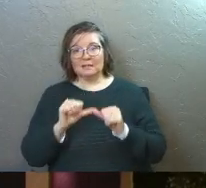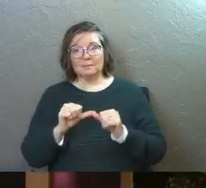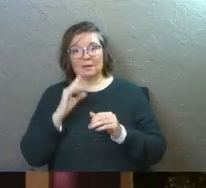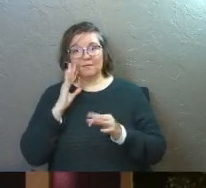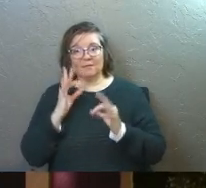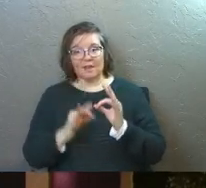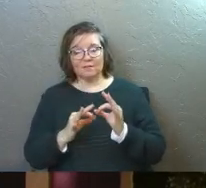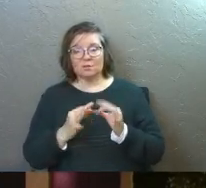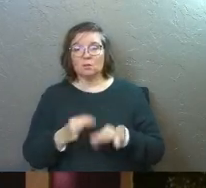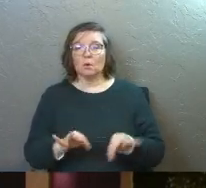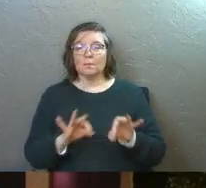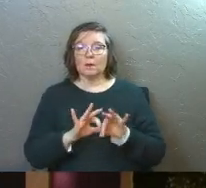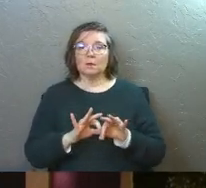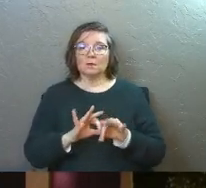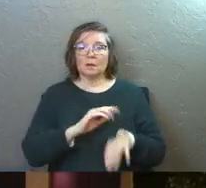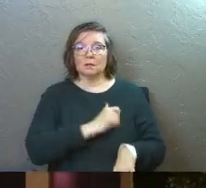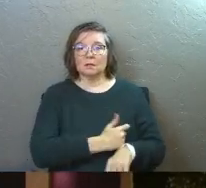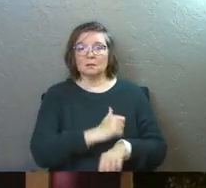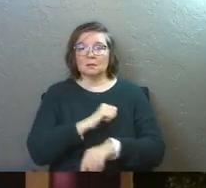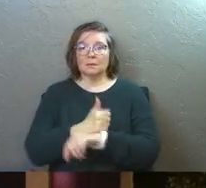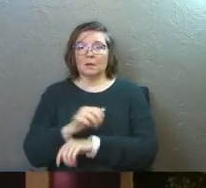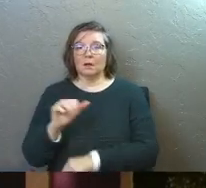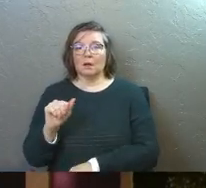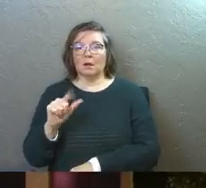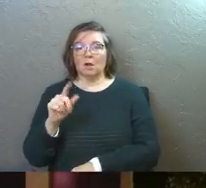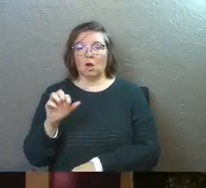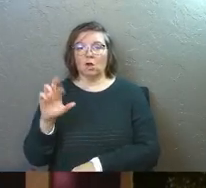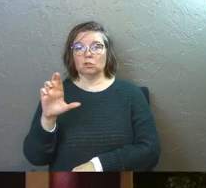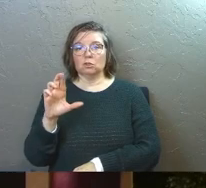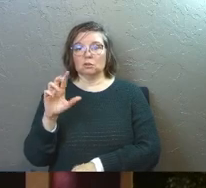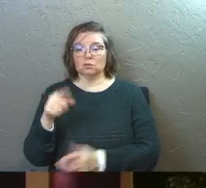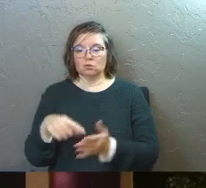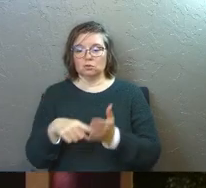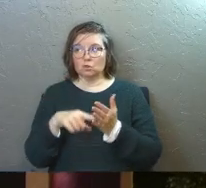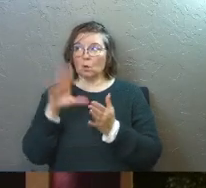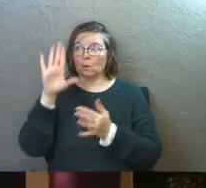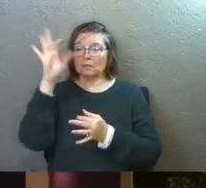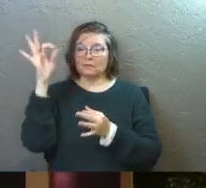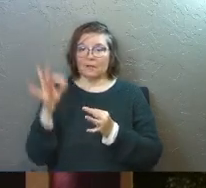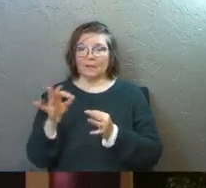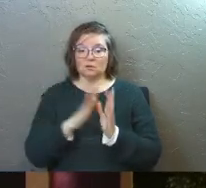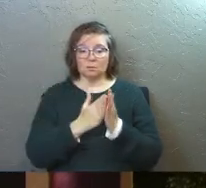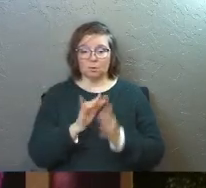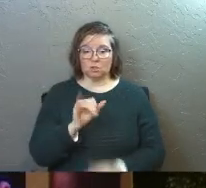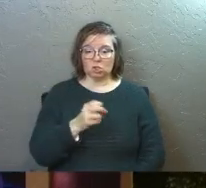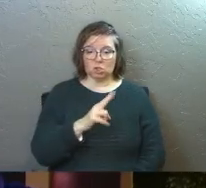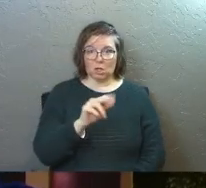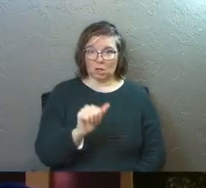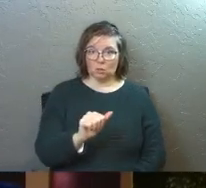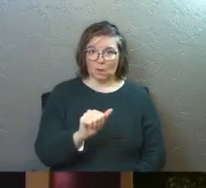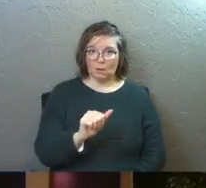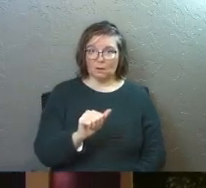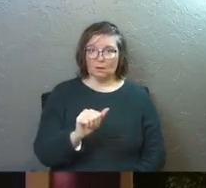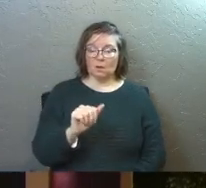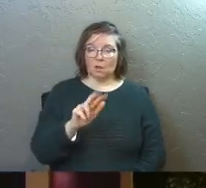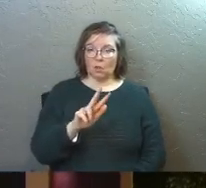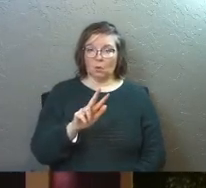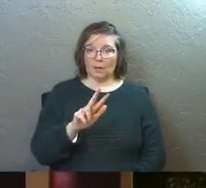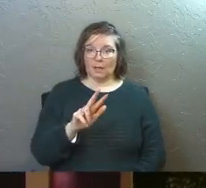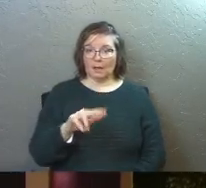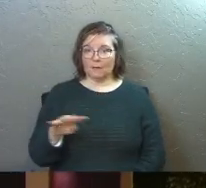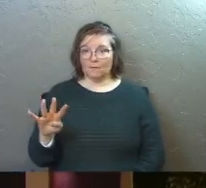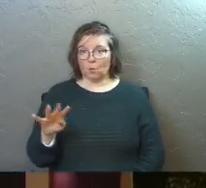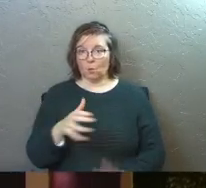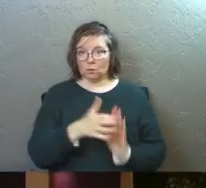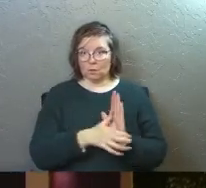this is it's important for us to build altars of God's faithfulness in our lives. So the book of Joshua, chapters 3 and 4, God is